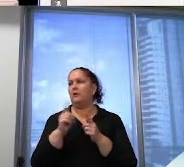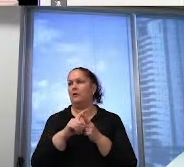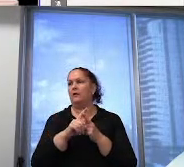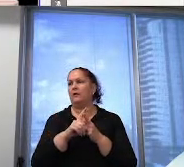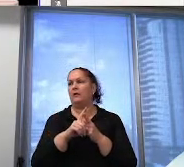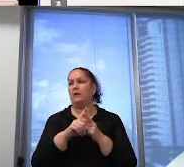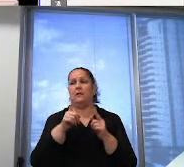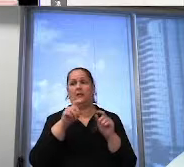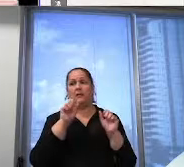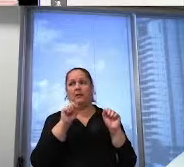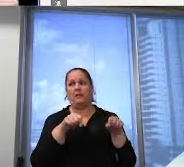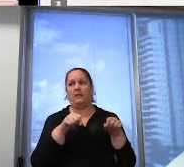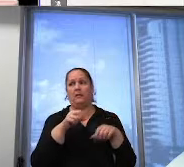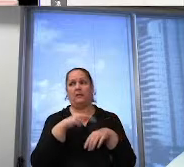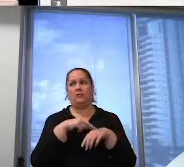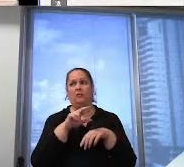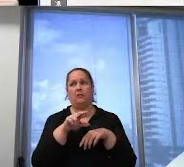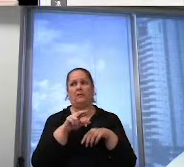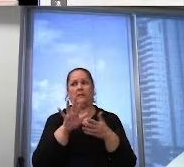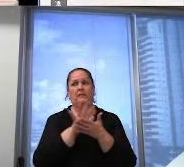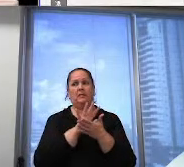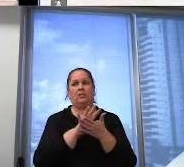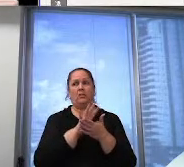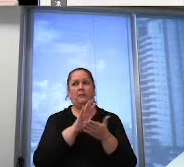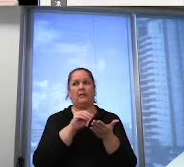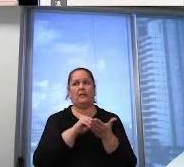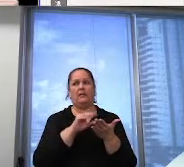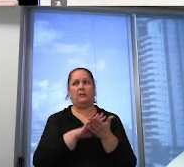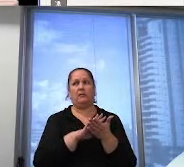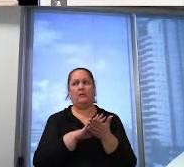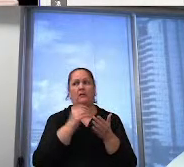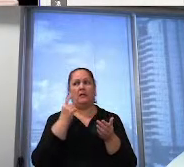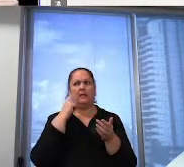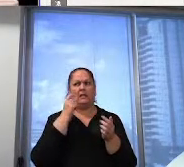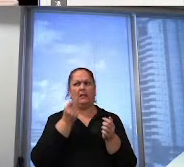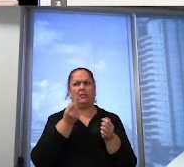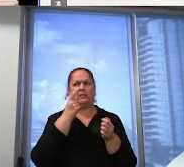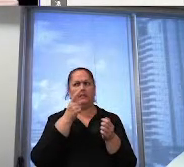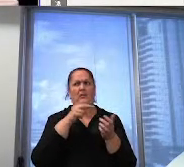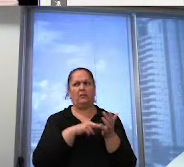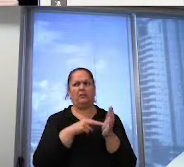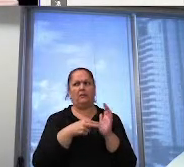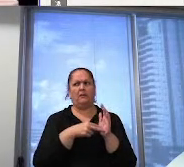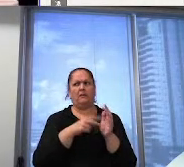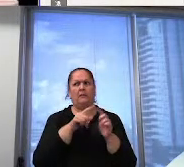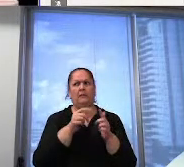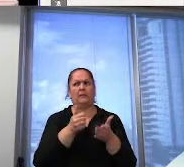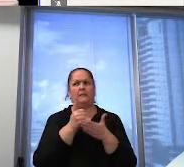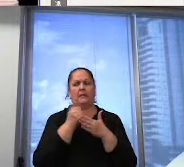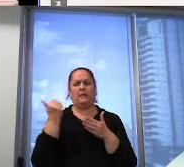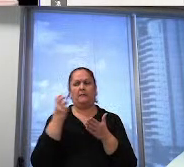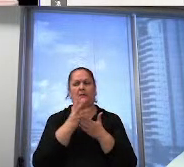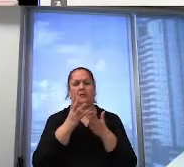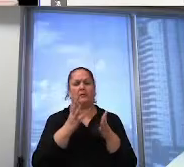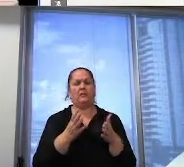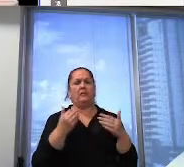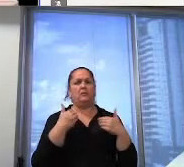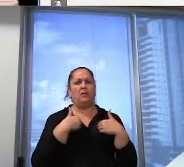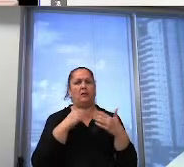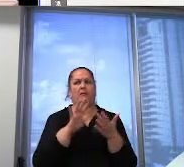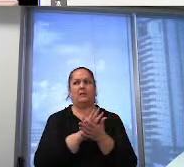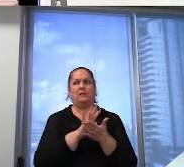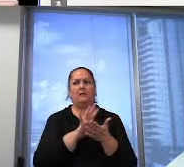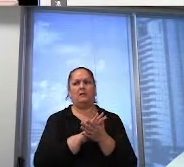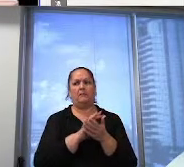minute. Is it possible to reference that document in the record? I think I understand the one you mean, but it may help the